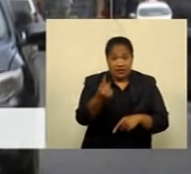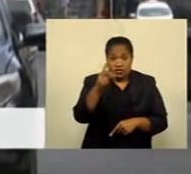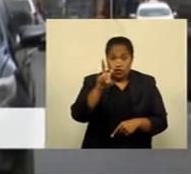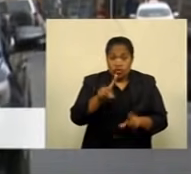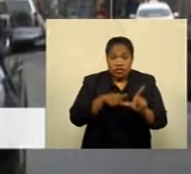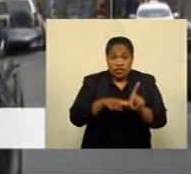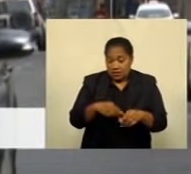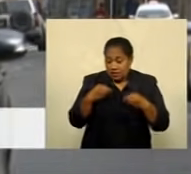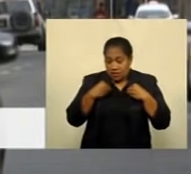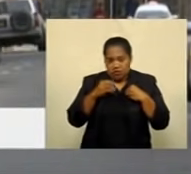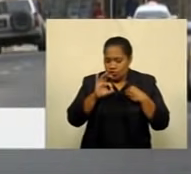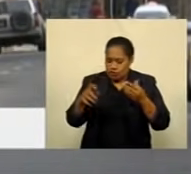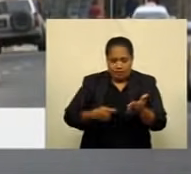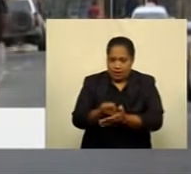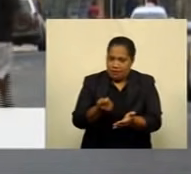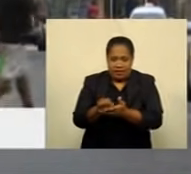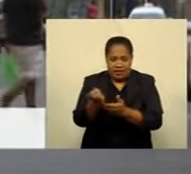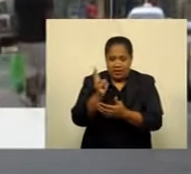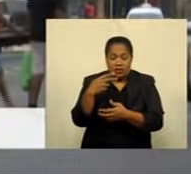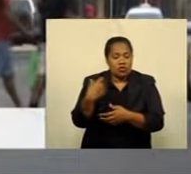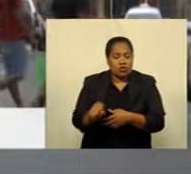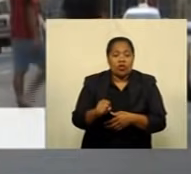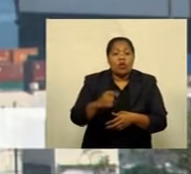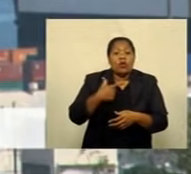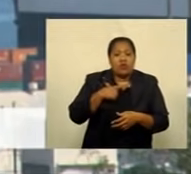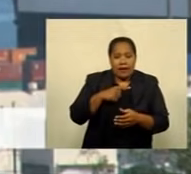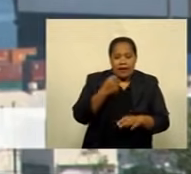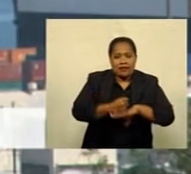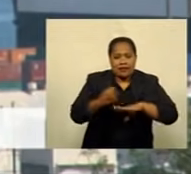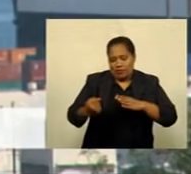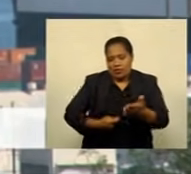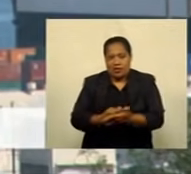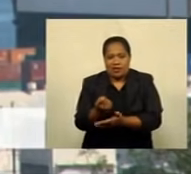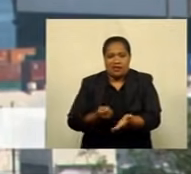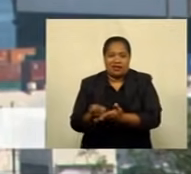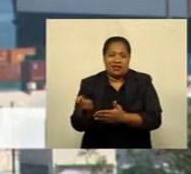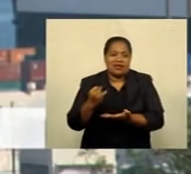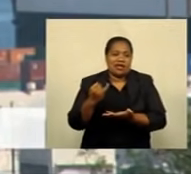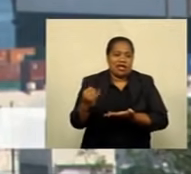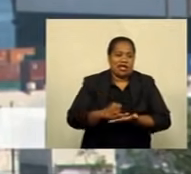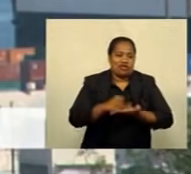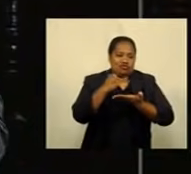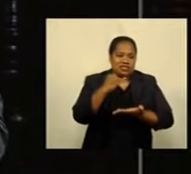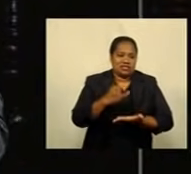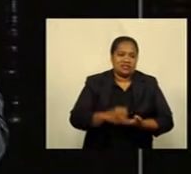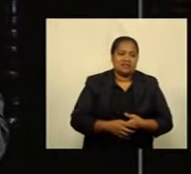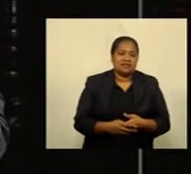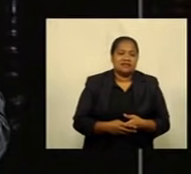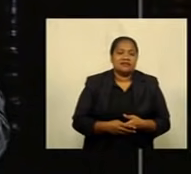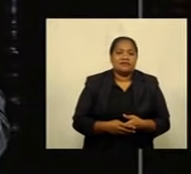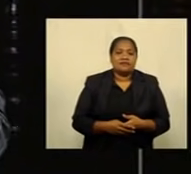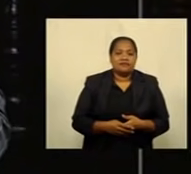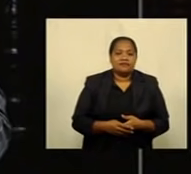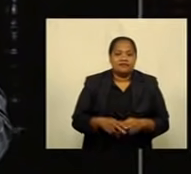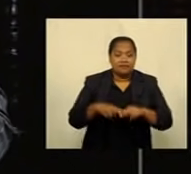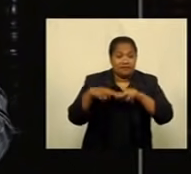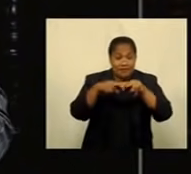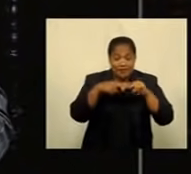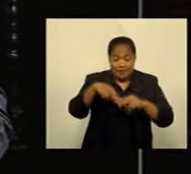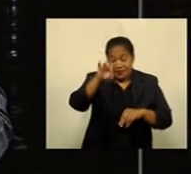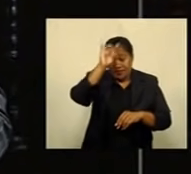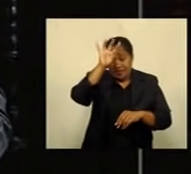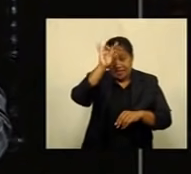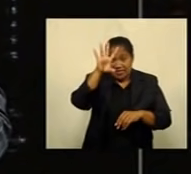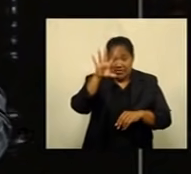pay anything because government will pay all the interest. Kritika Kumar, FBC News. The Fiji Taxi Association